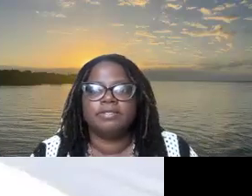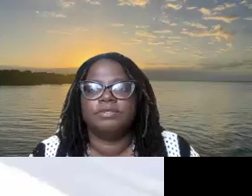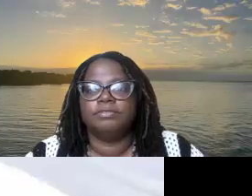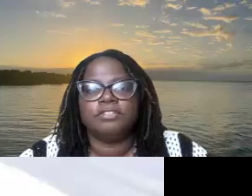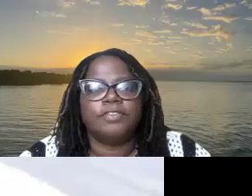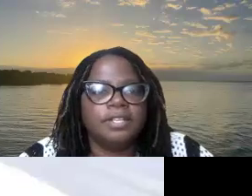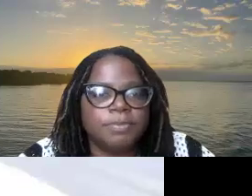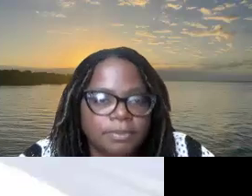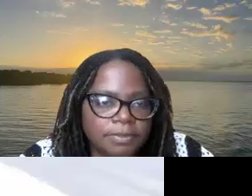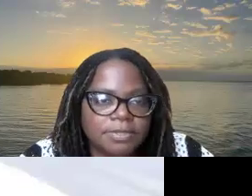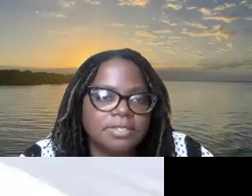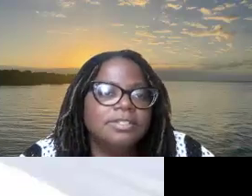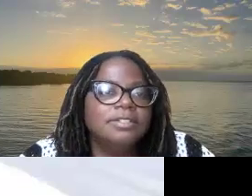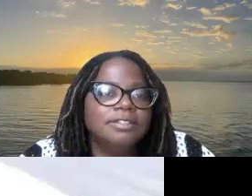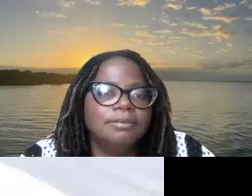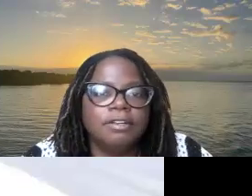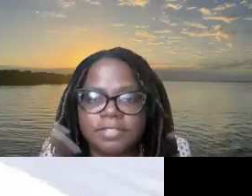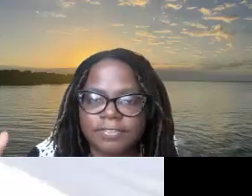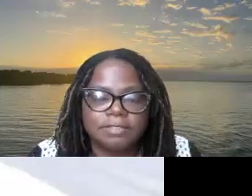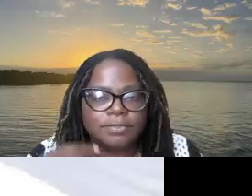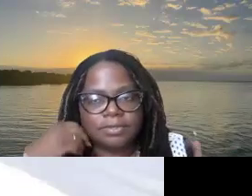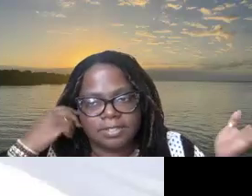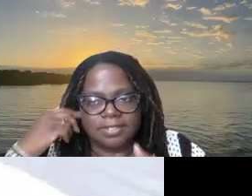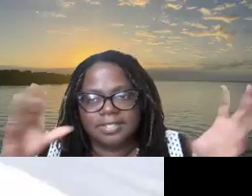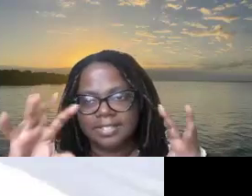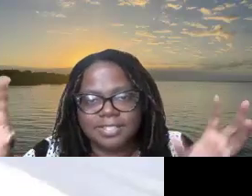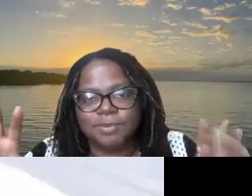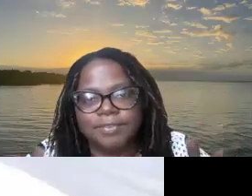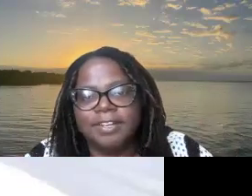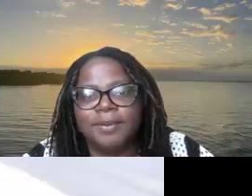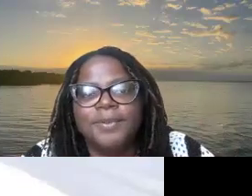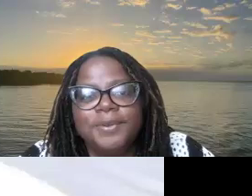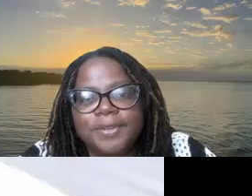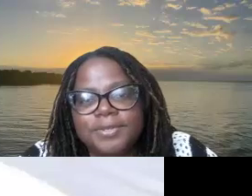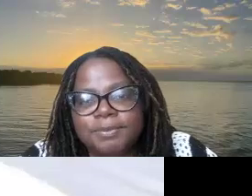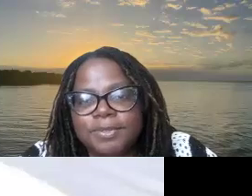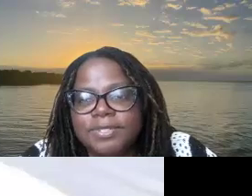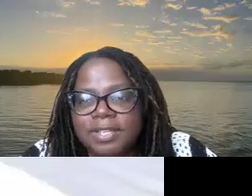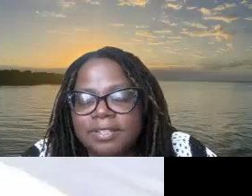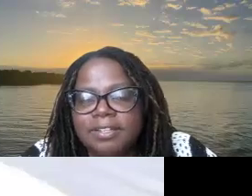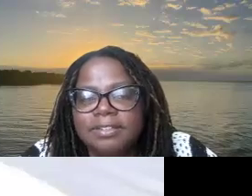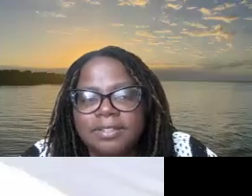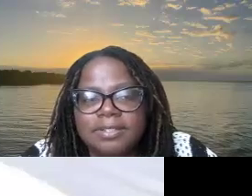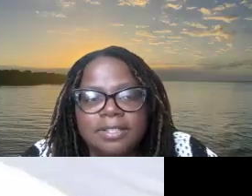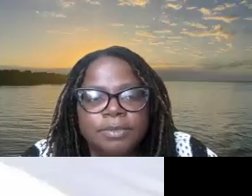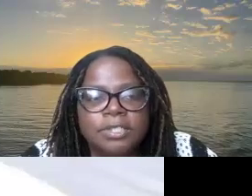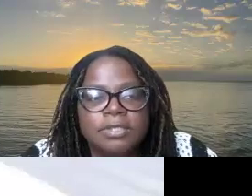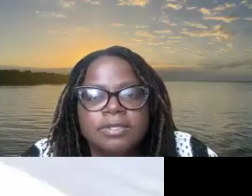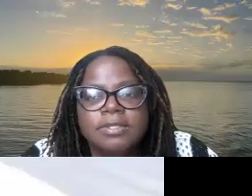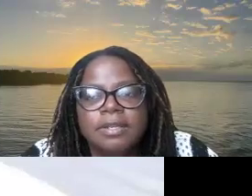Western Mass, we do fish fries, pig roasts, harvest festivals. This is the season we're in right now. We also do Mother's Day and the